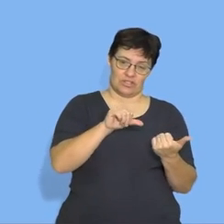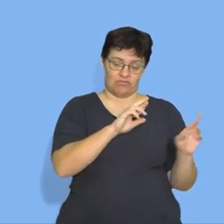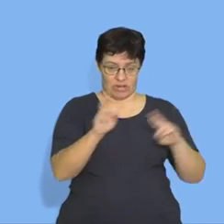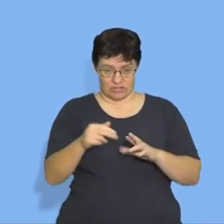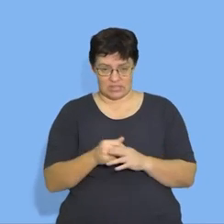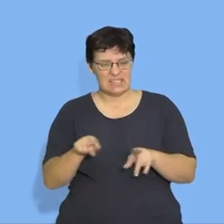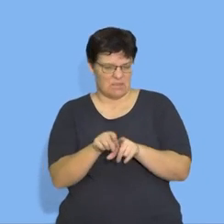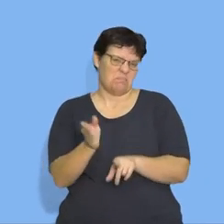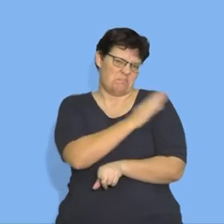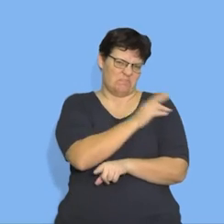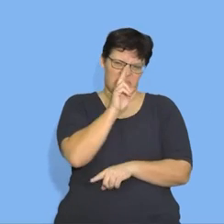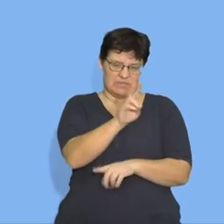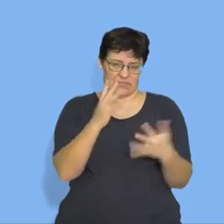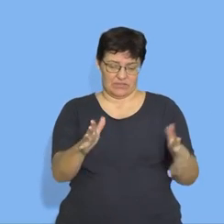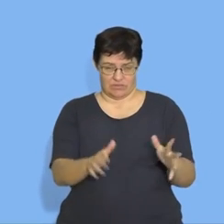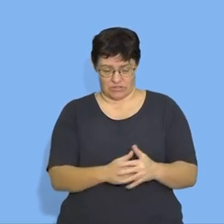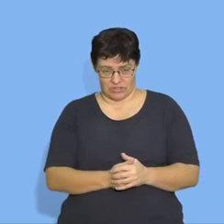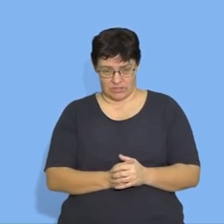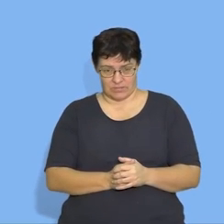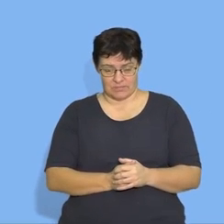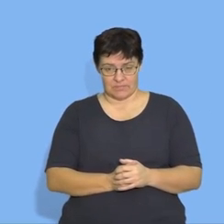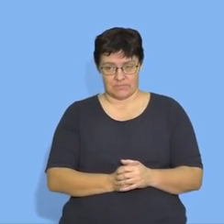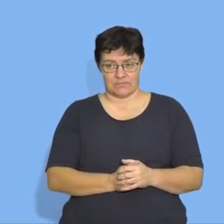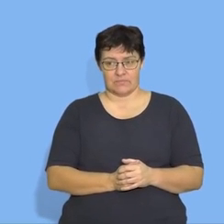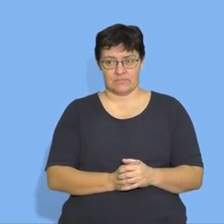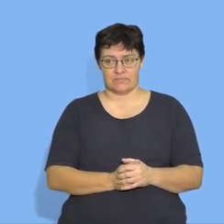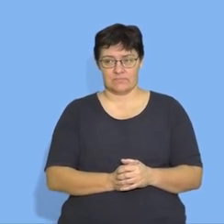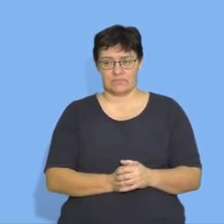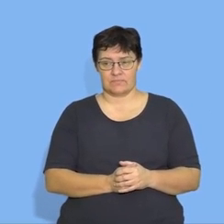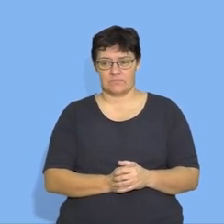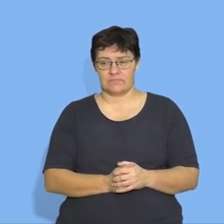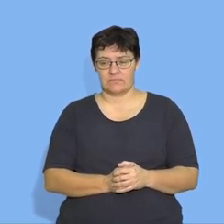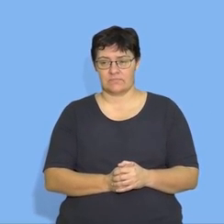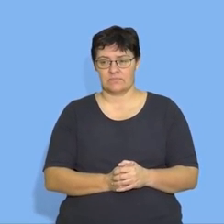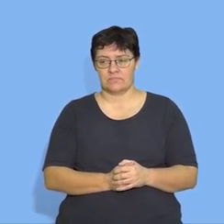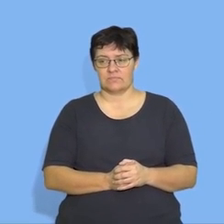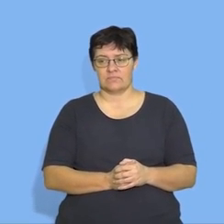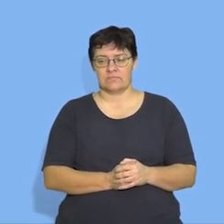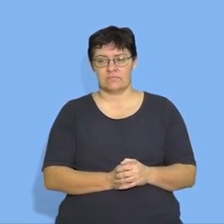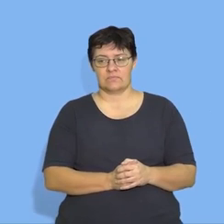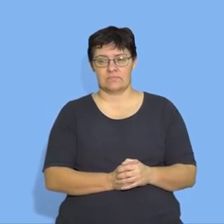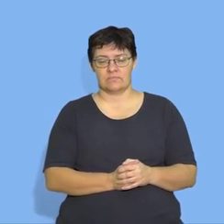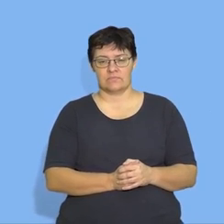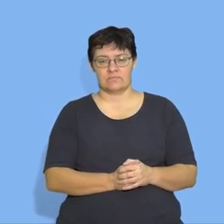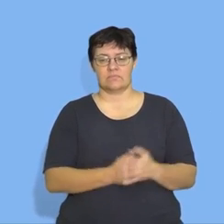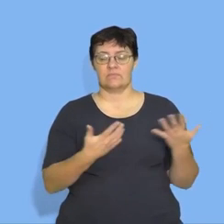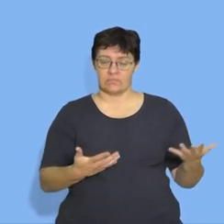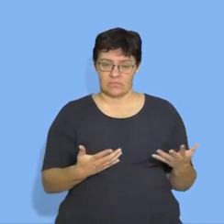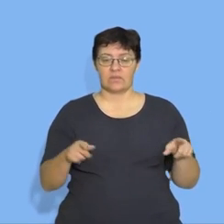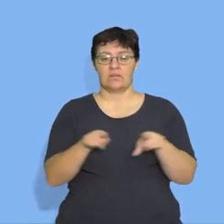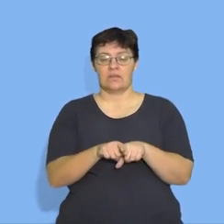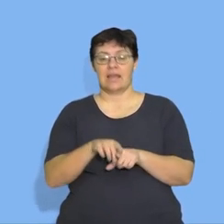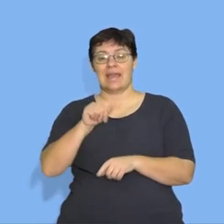previous slide. So this is basically what is happening here, all right? Okay, so if we talk of a conjugate acid-base